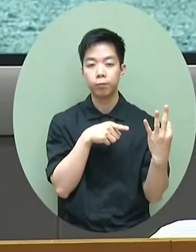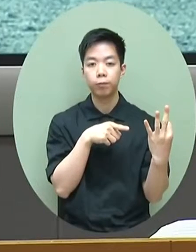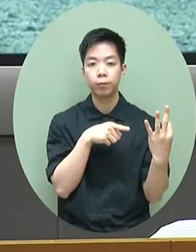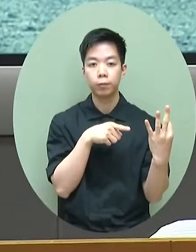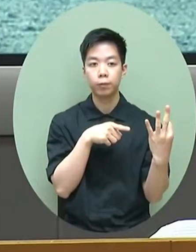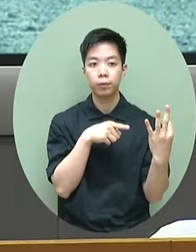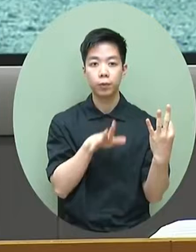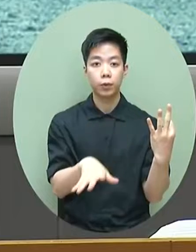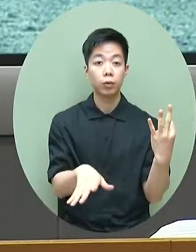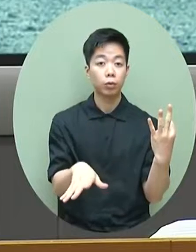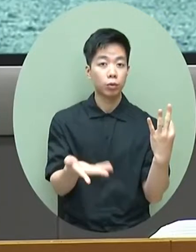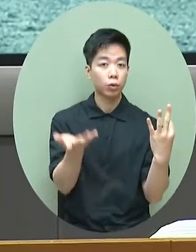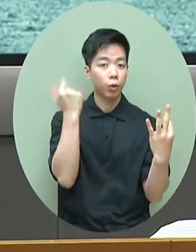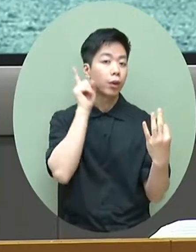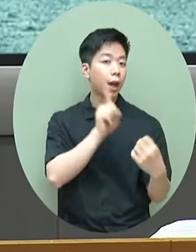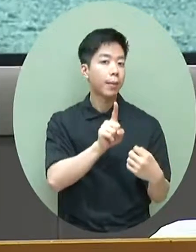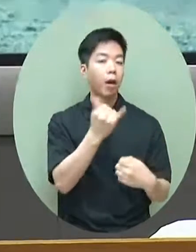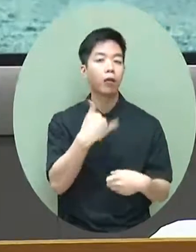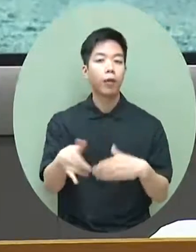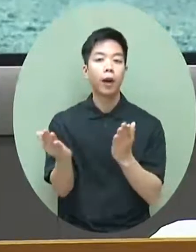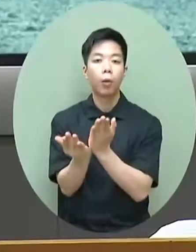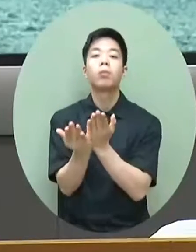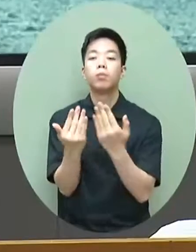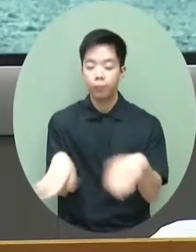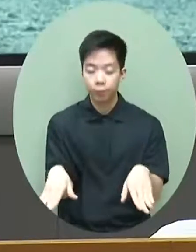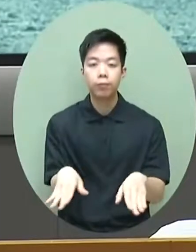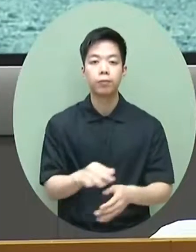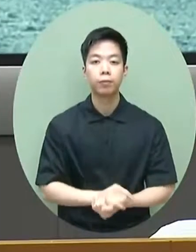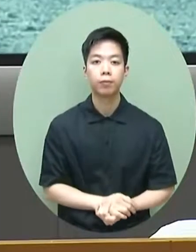the 3 others, they attended school last week.